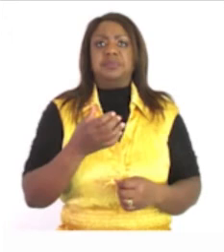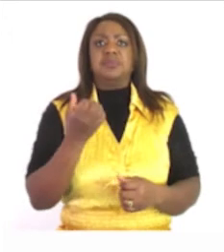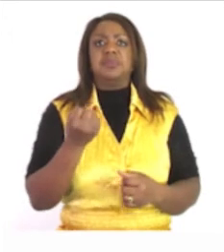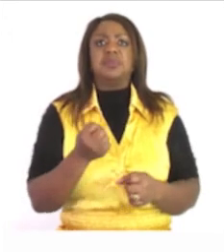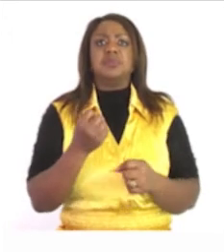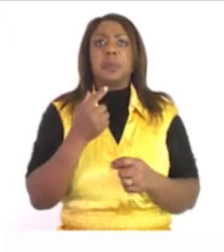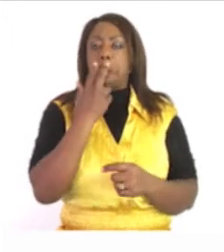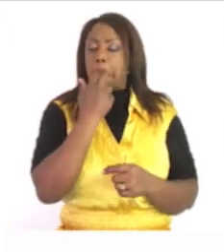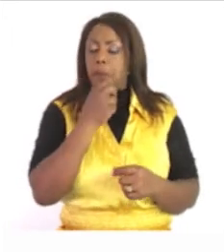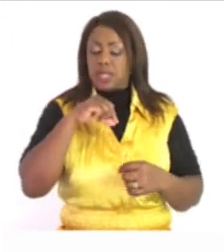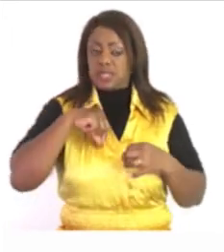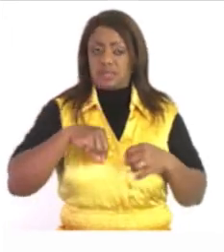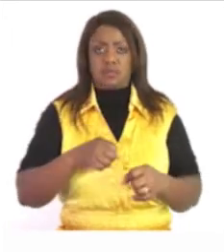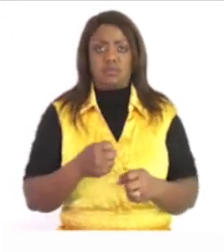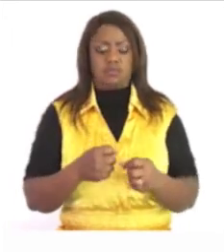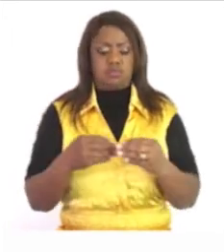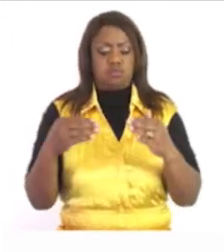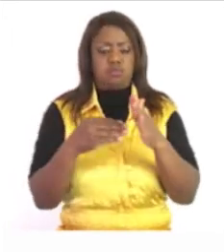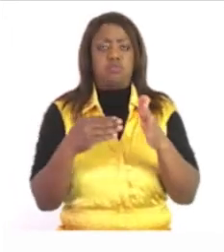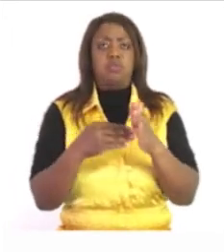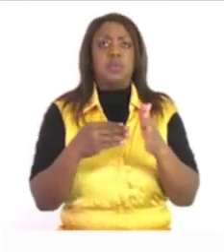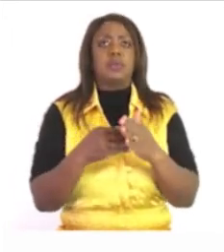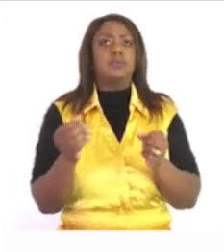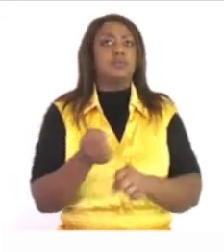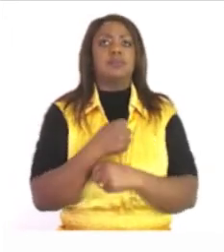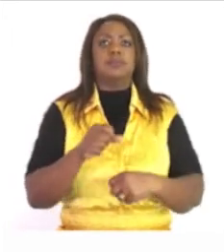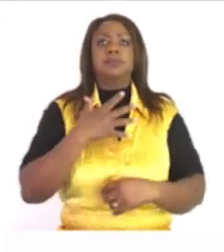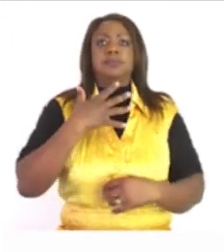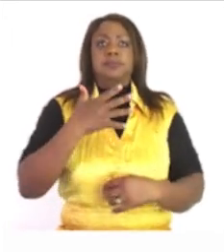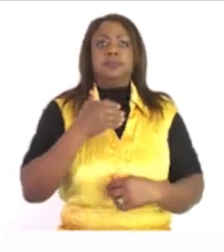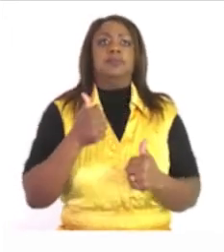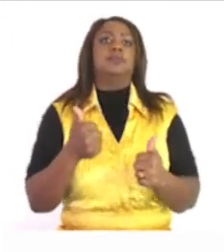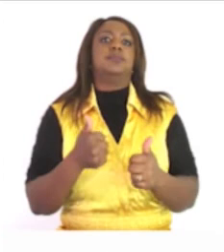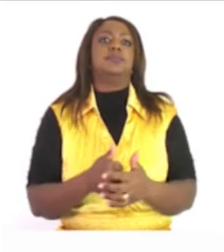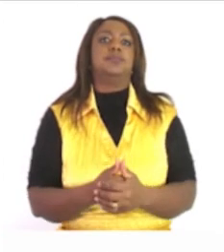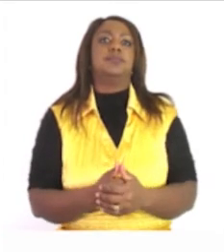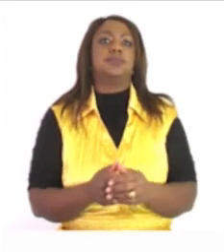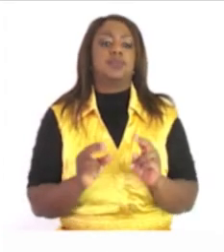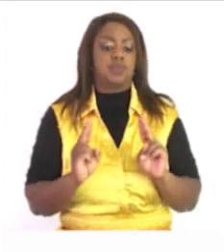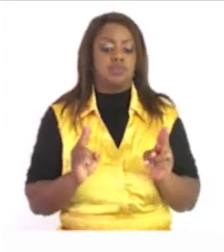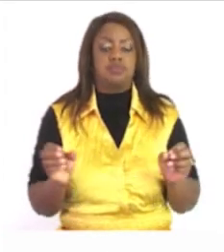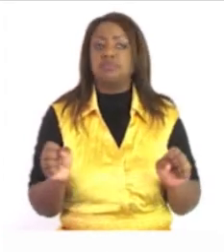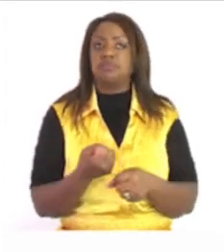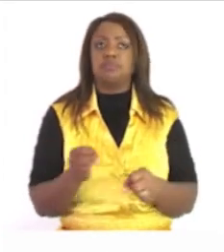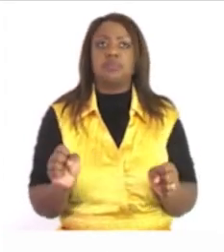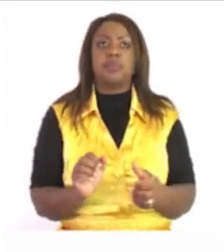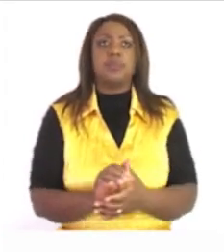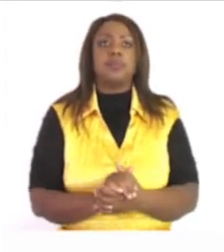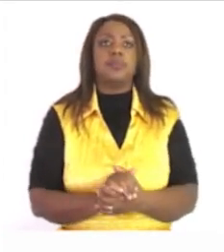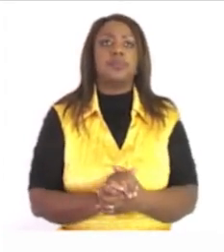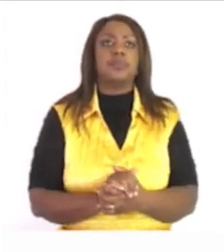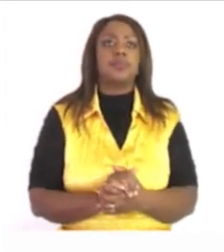inflammation, a swelling. Inflammation means swelling of the mucous membranes in the bronchi. The bronchi are the tubes that we find in our